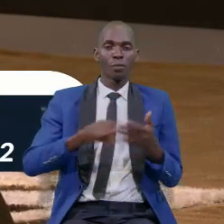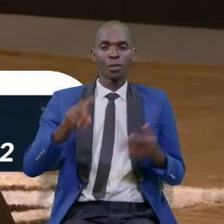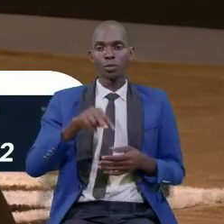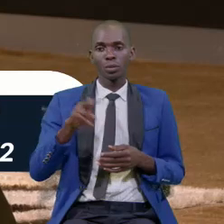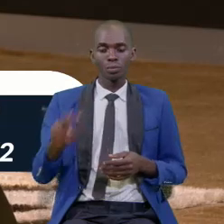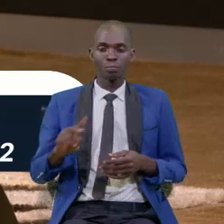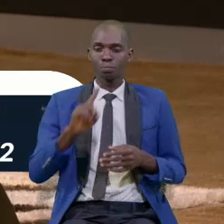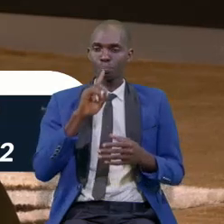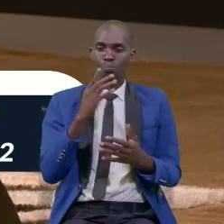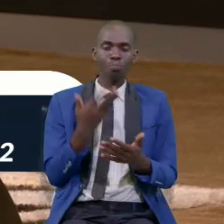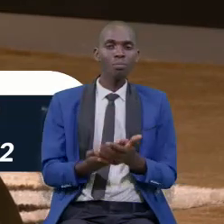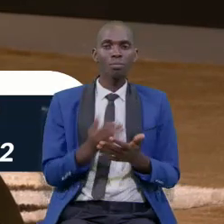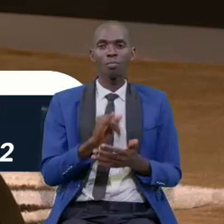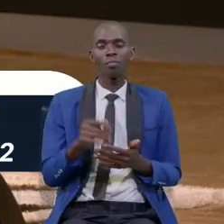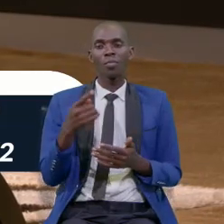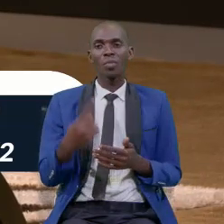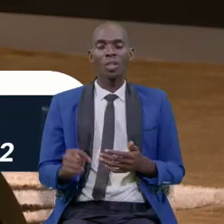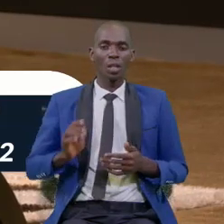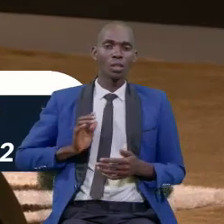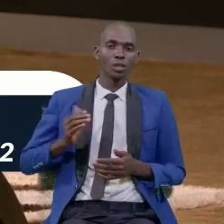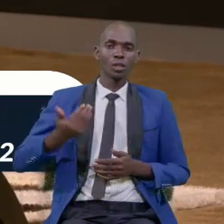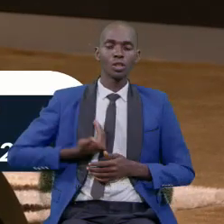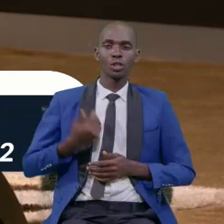the souls of the